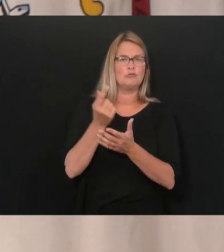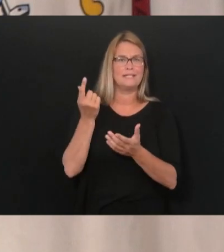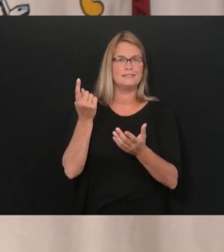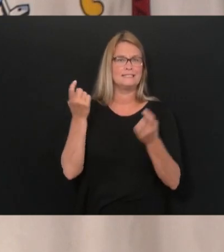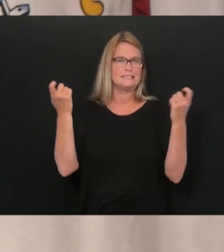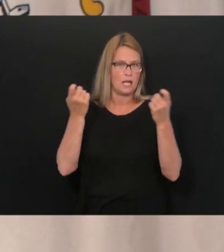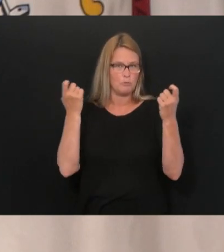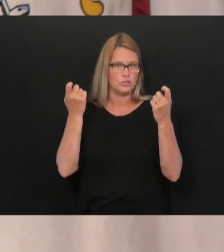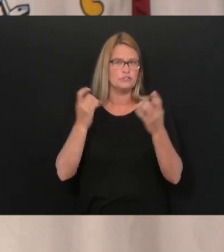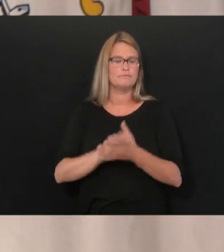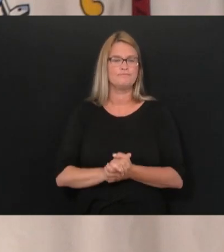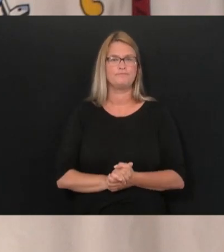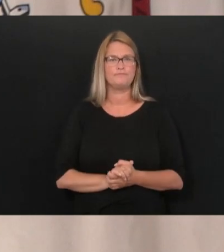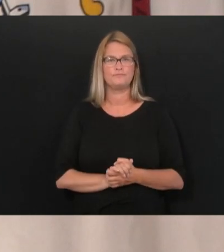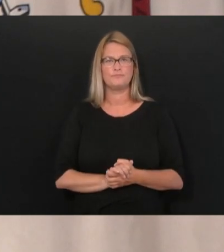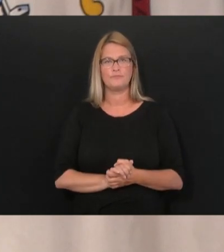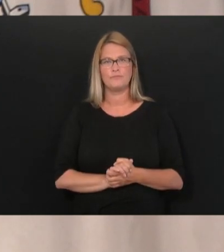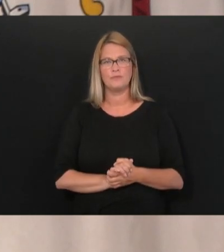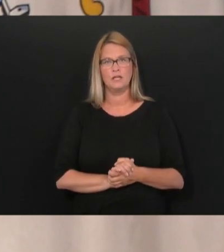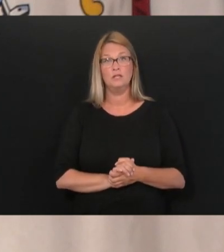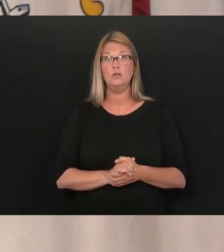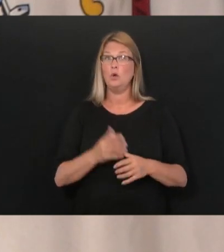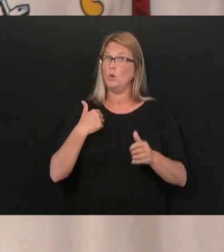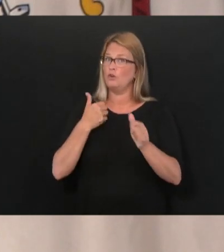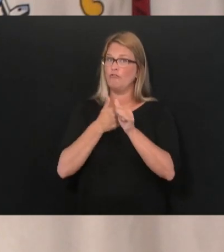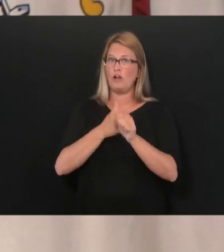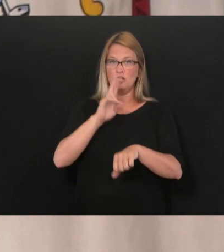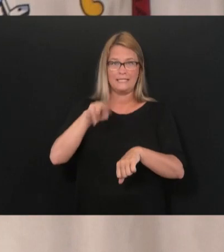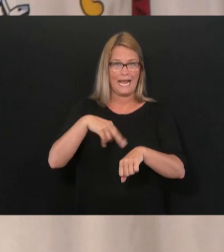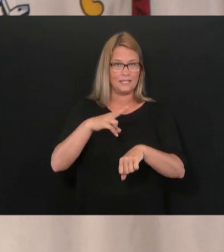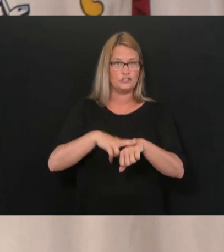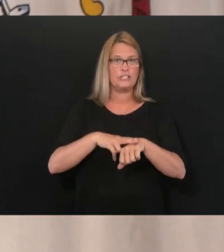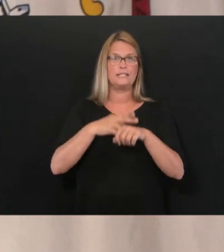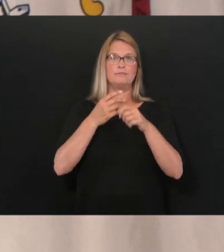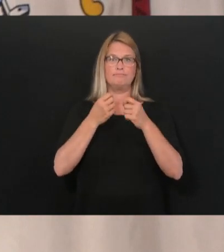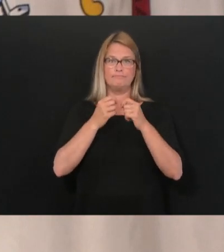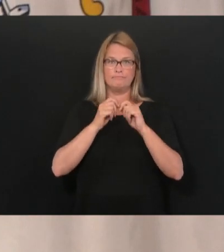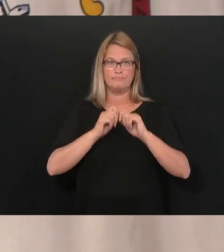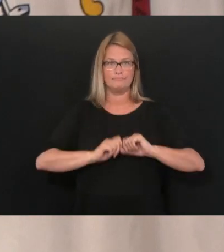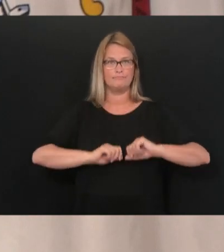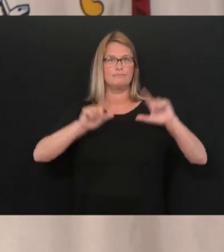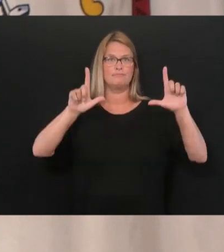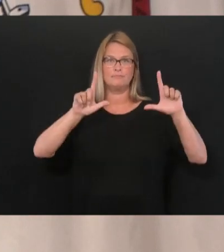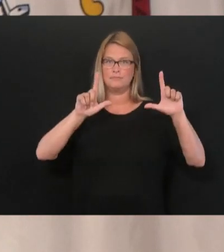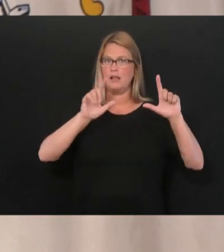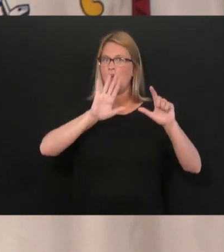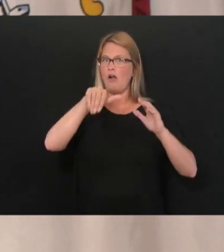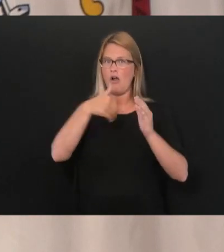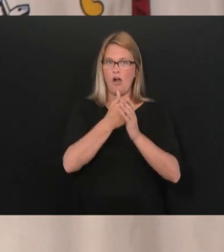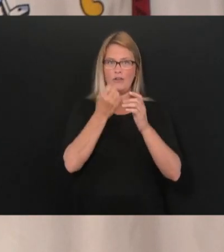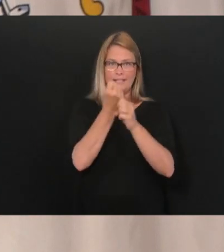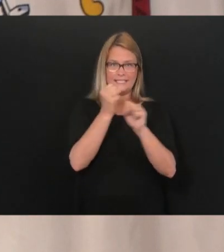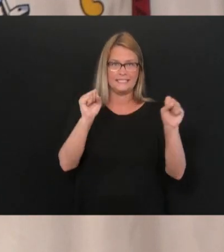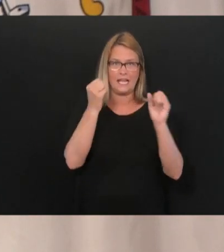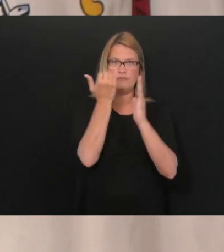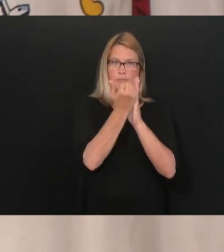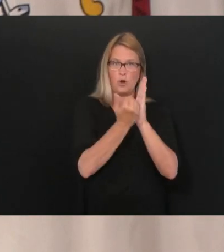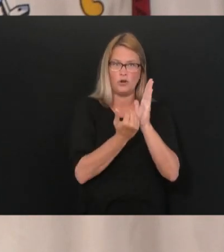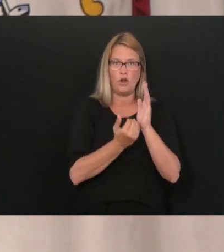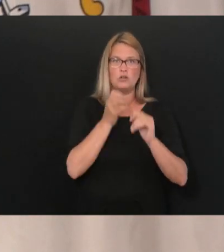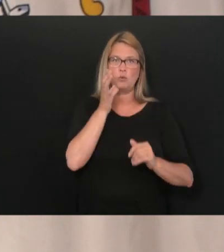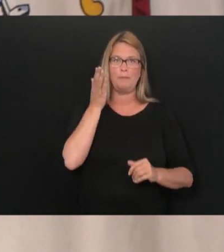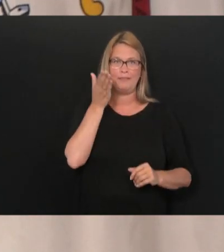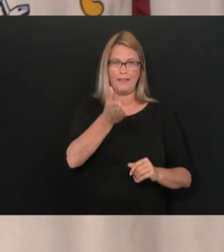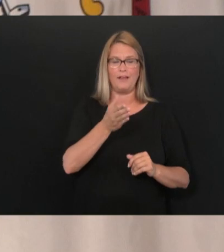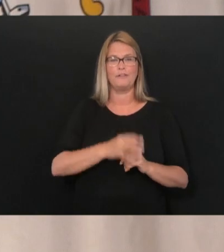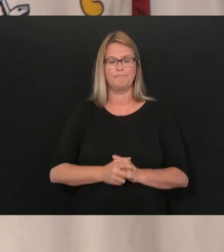So we're, naturally, as far as our guidelines, they're going to be released. As far as all the safety protocols and everything, you'll see all